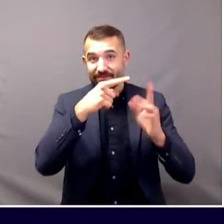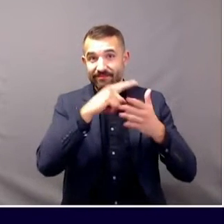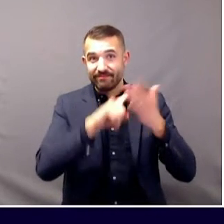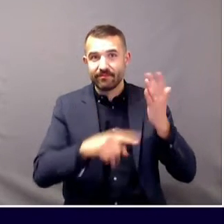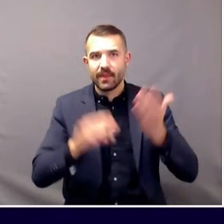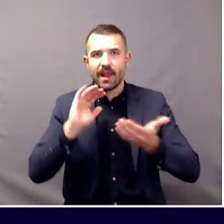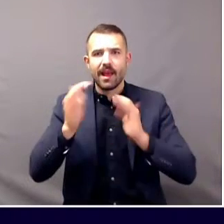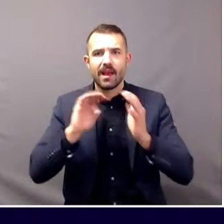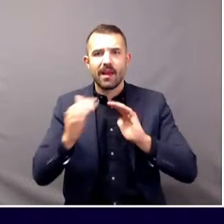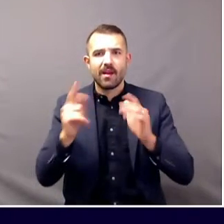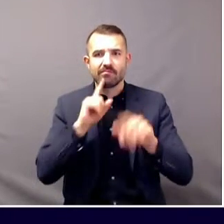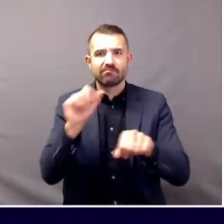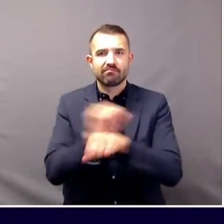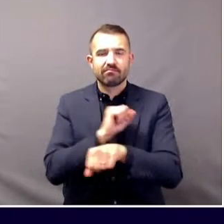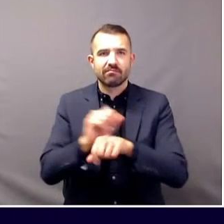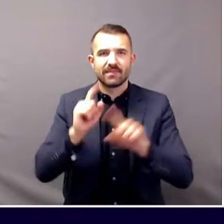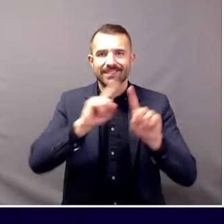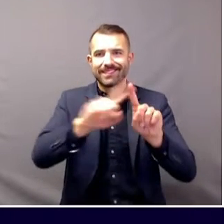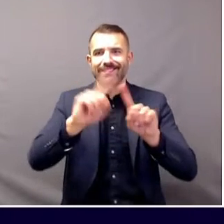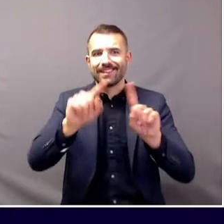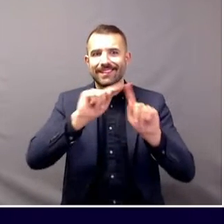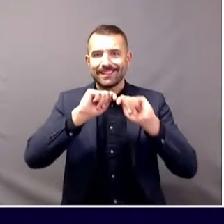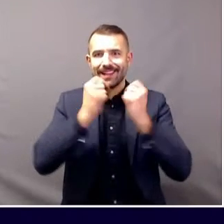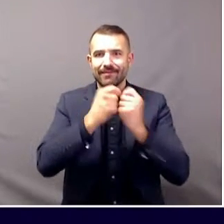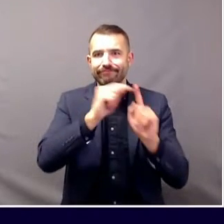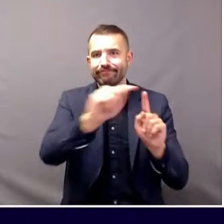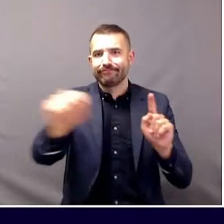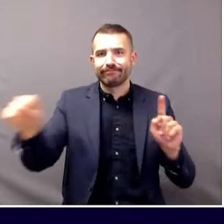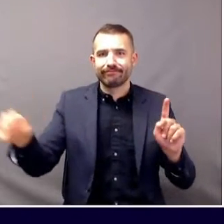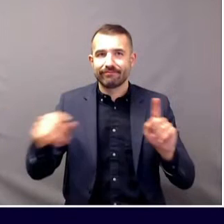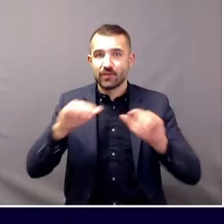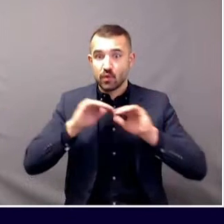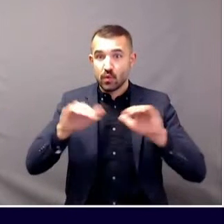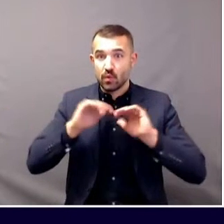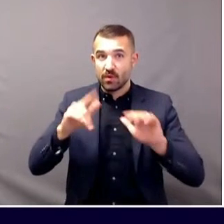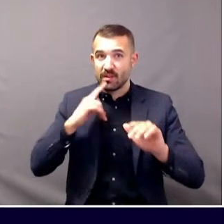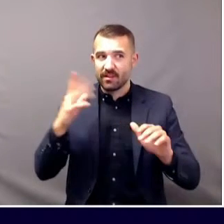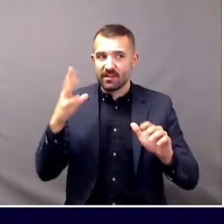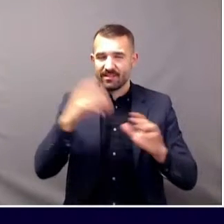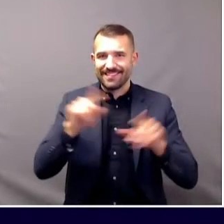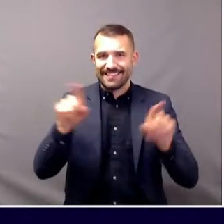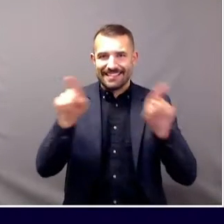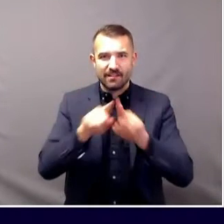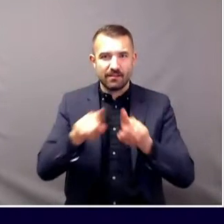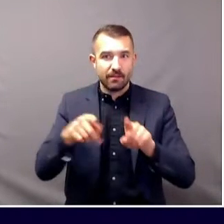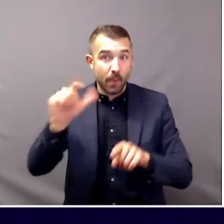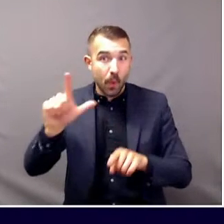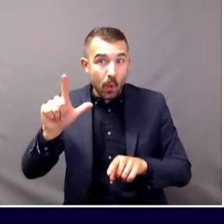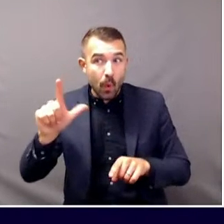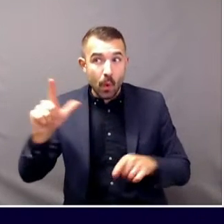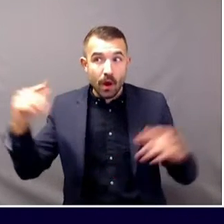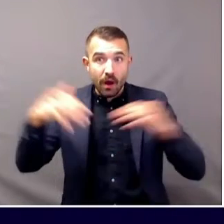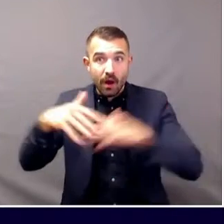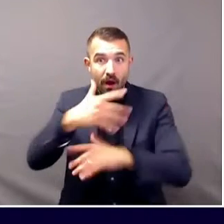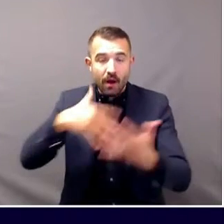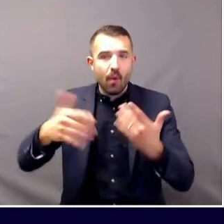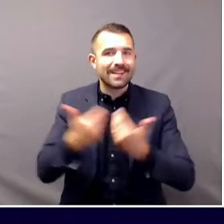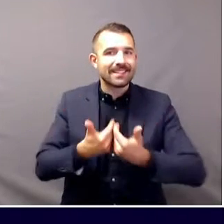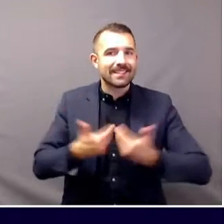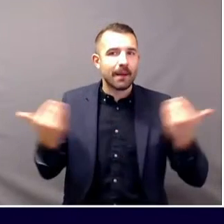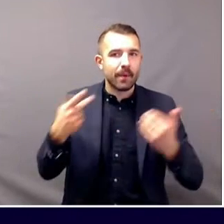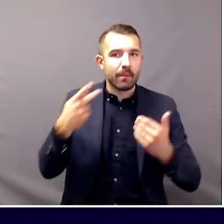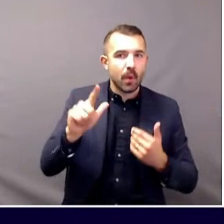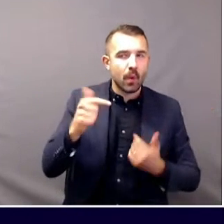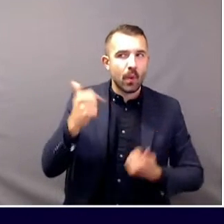adopt our levels for what is a low risk sport, a moderate risk sport, and a higher risk sport from previous